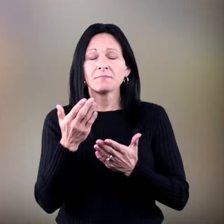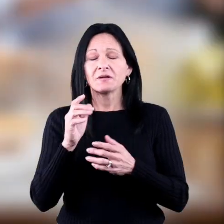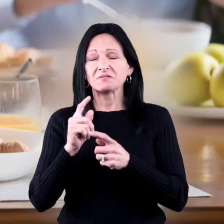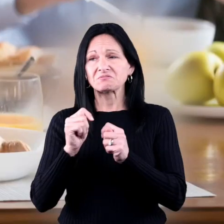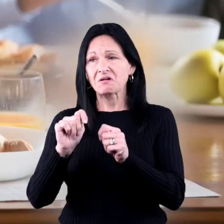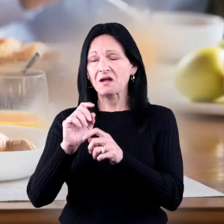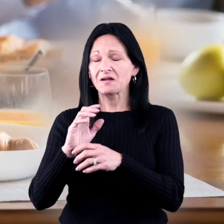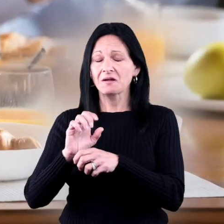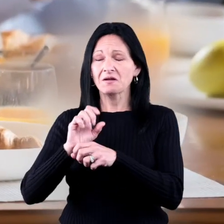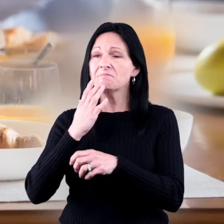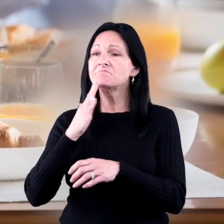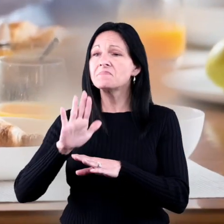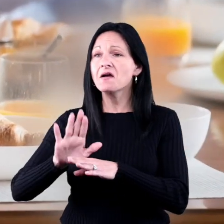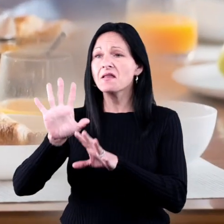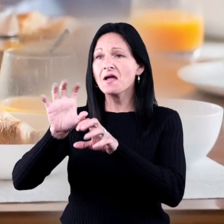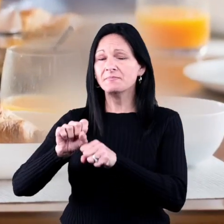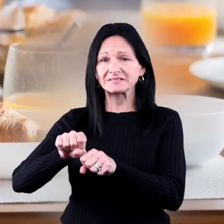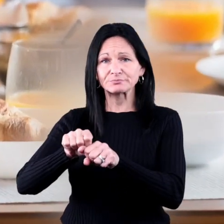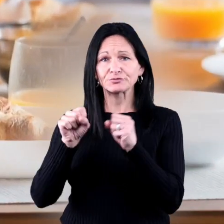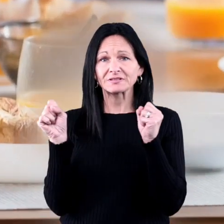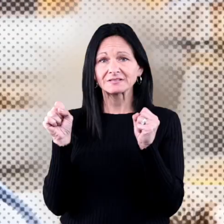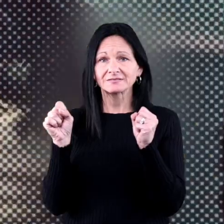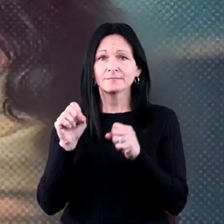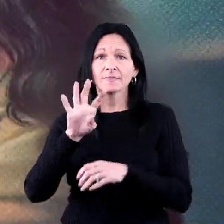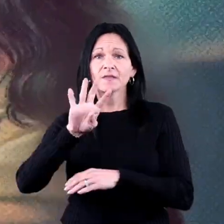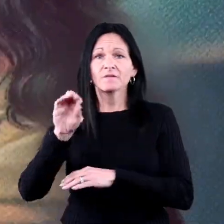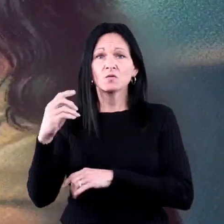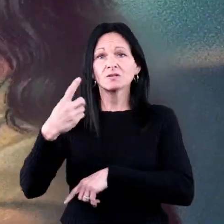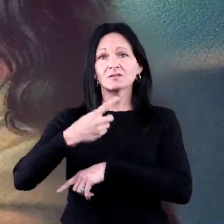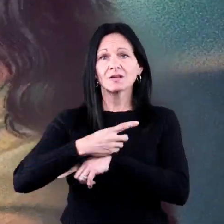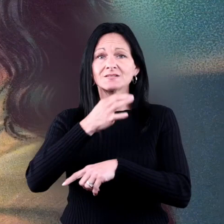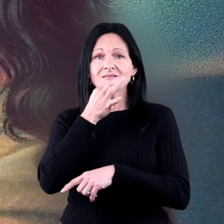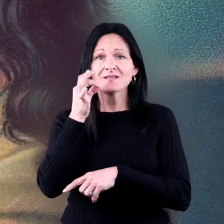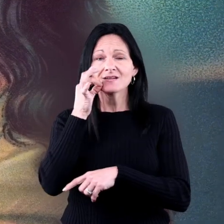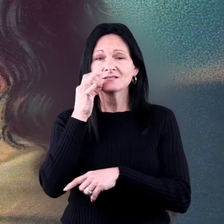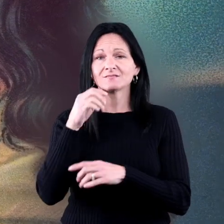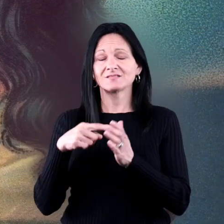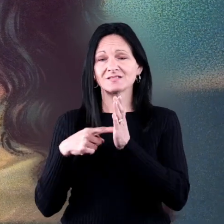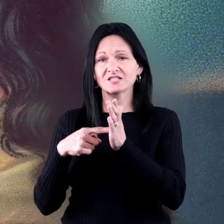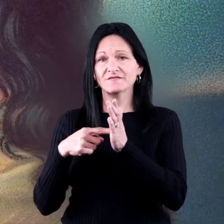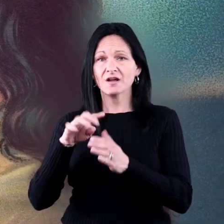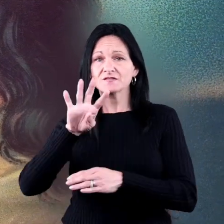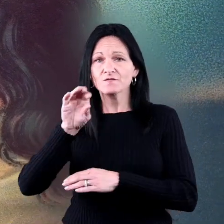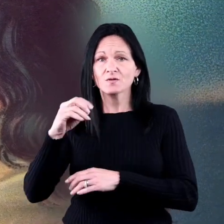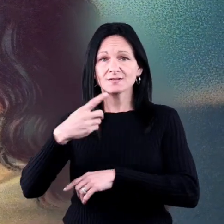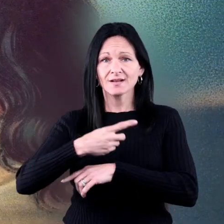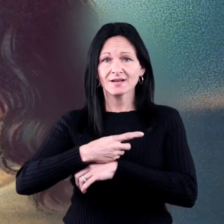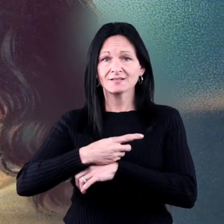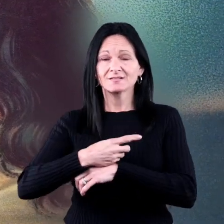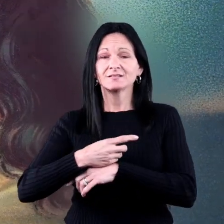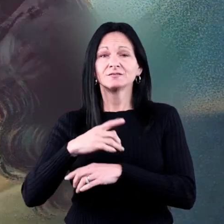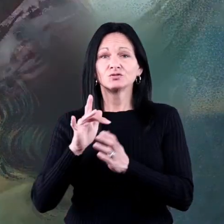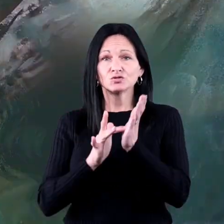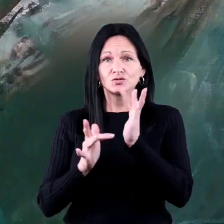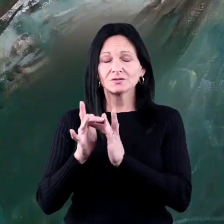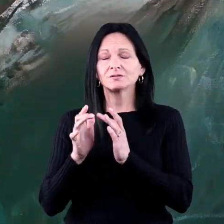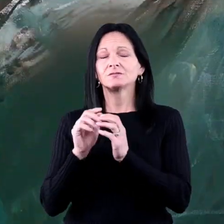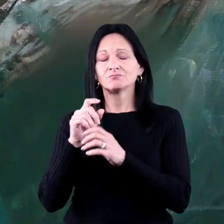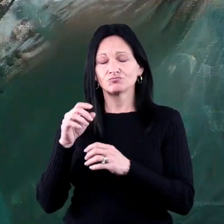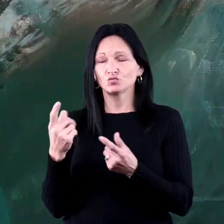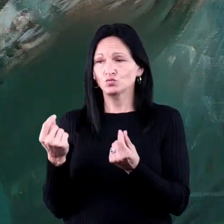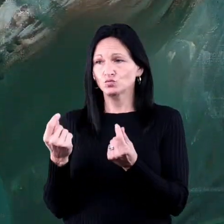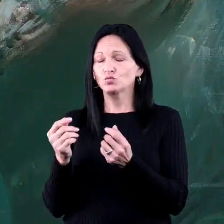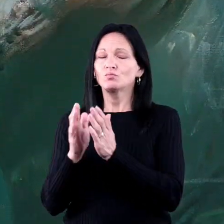food, and they also try to break a bad habit. The 40 days of Lent signify the 40 days that Jesus